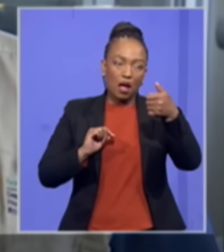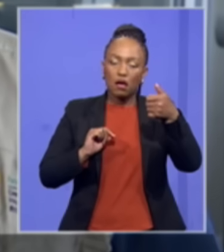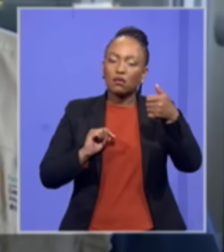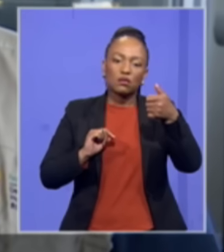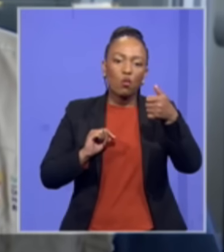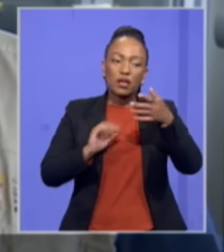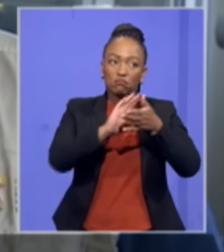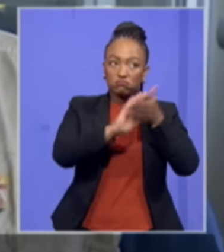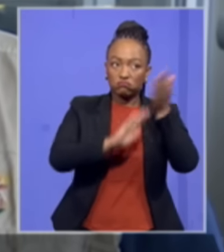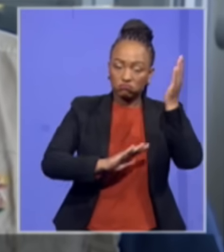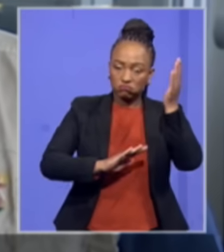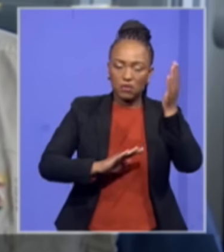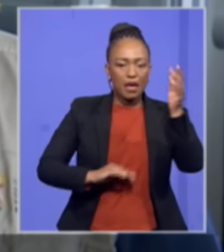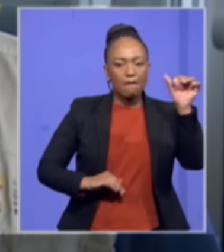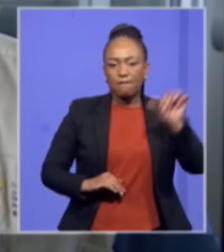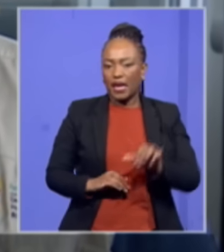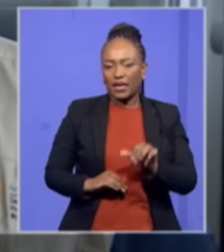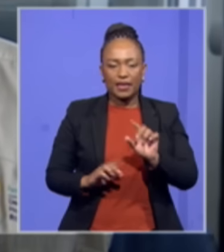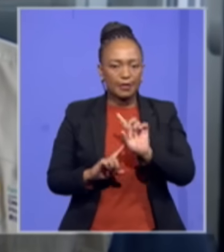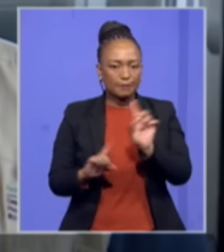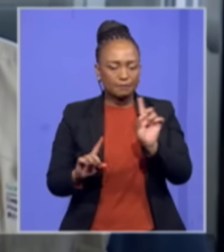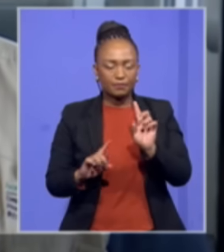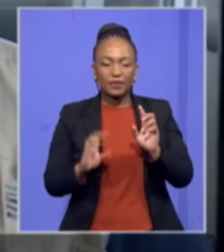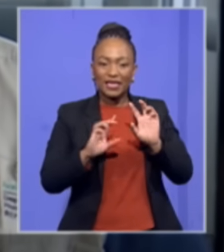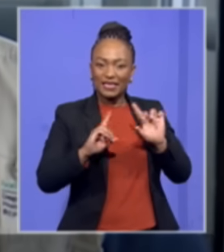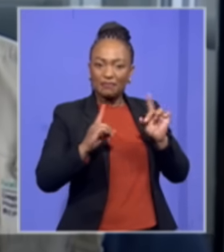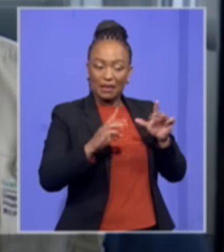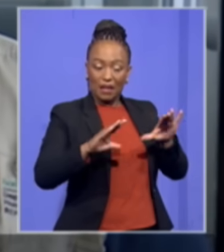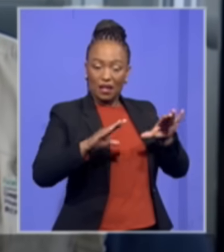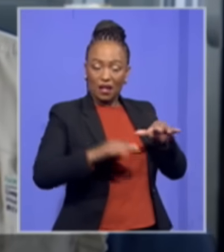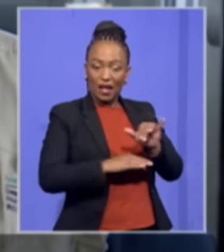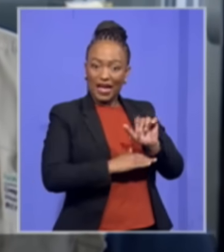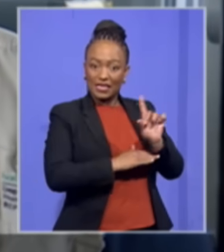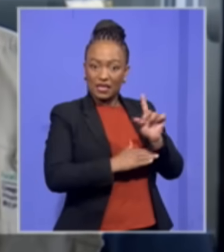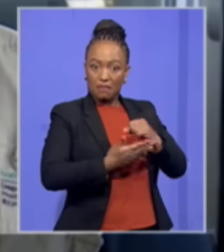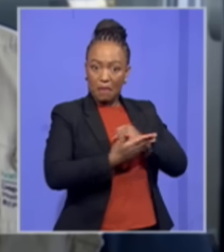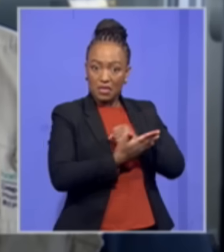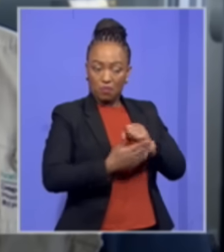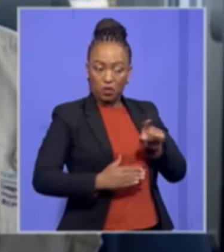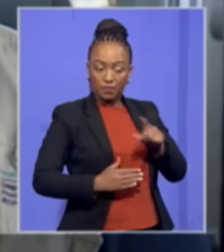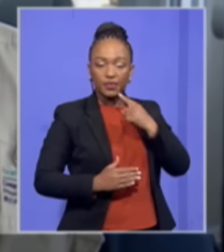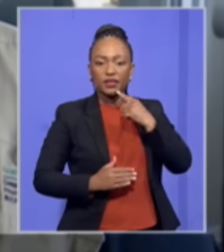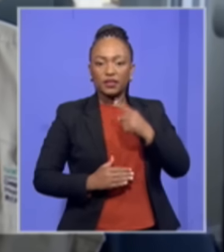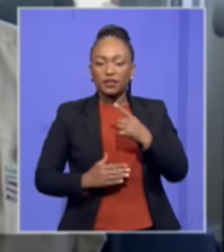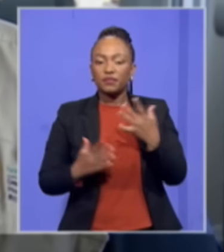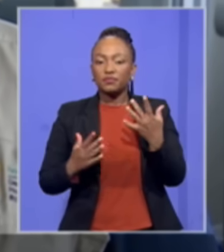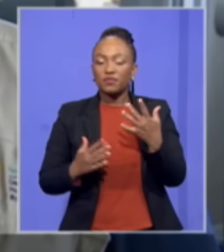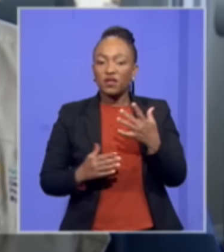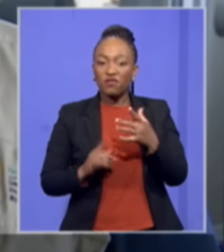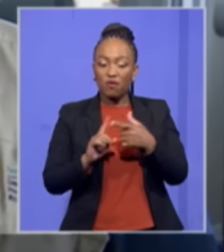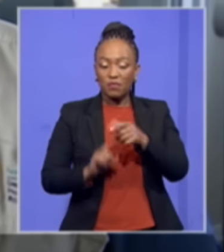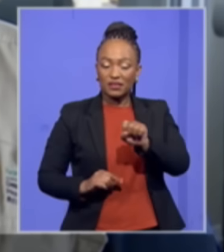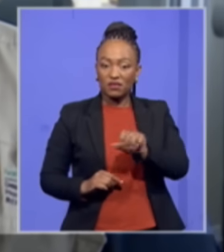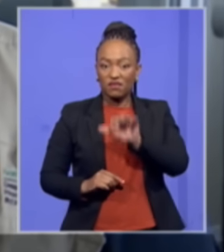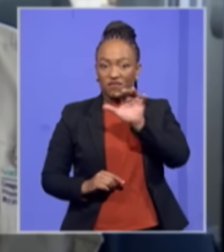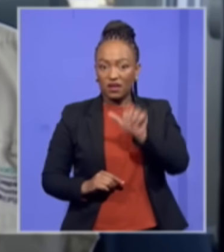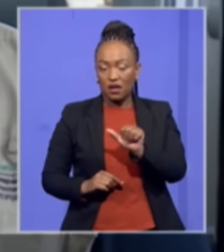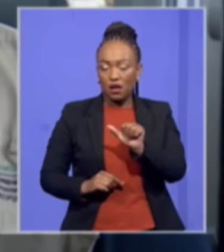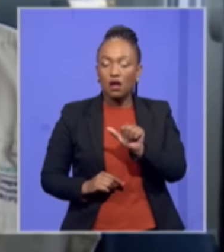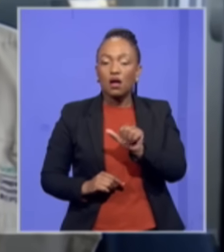The Department of Home Affairs has noted the departure of Timothy Omotoso from South Africa to Nigeria from OR Tambo International earlier this